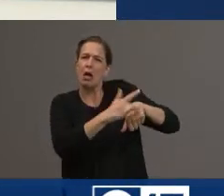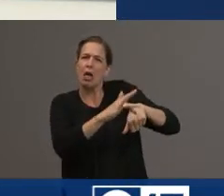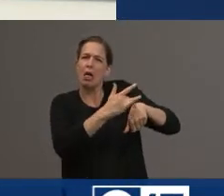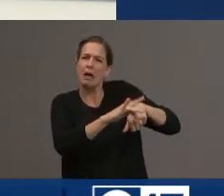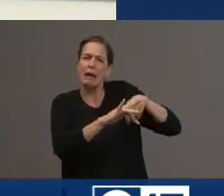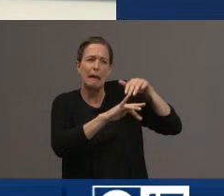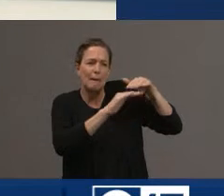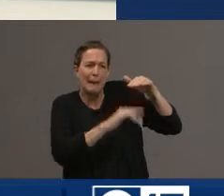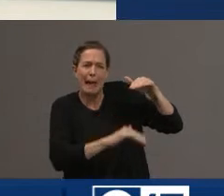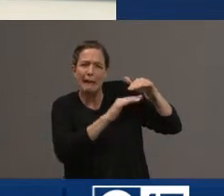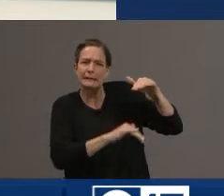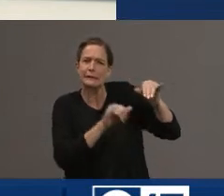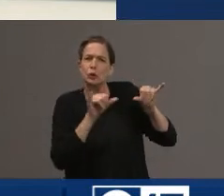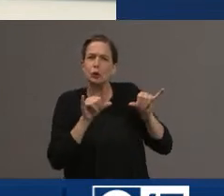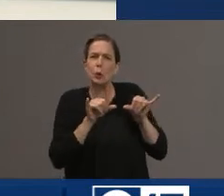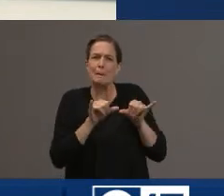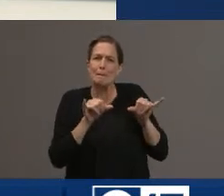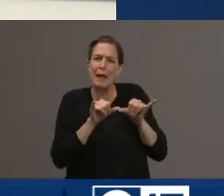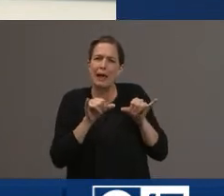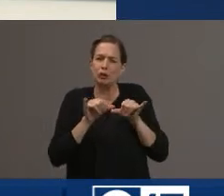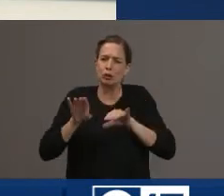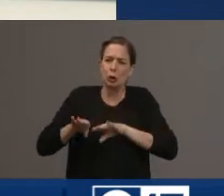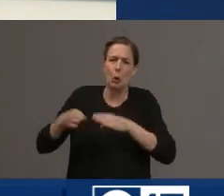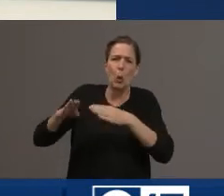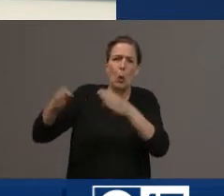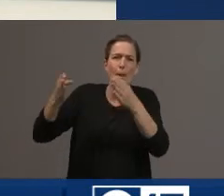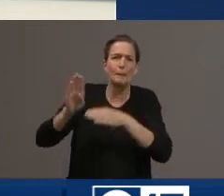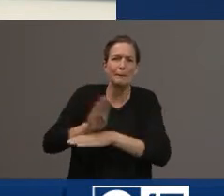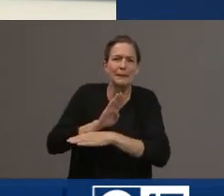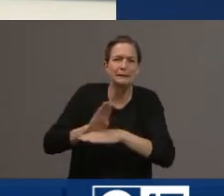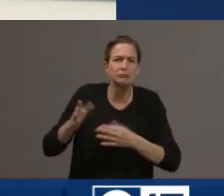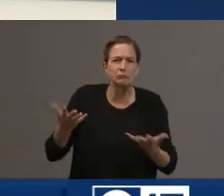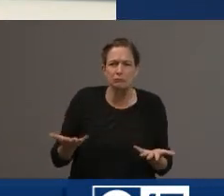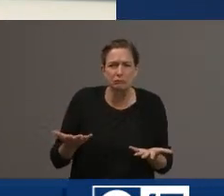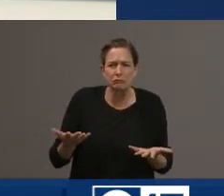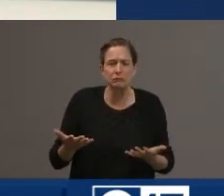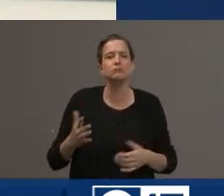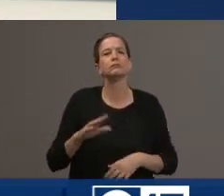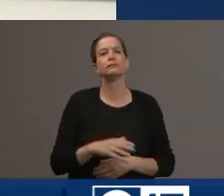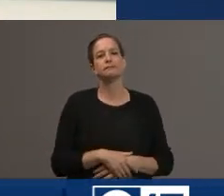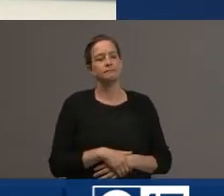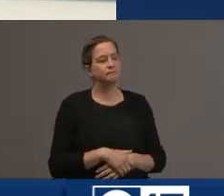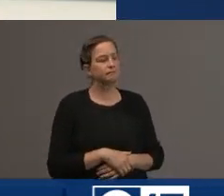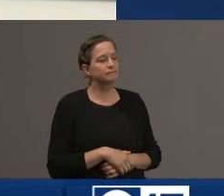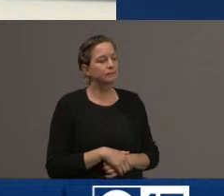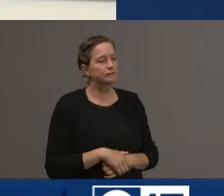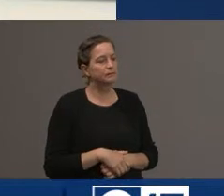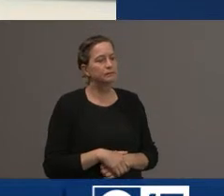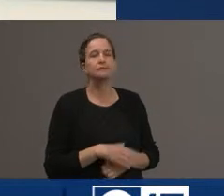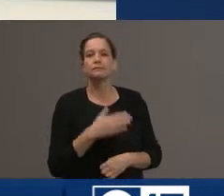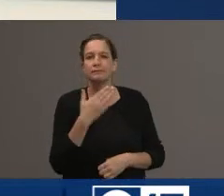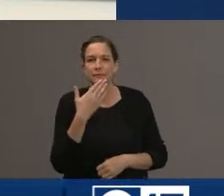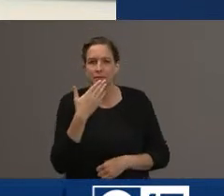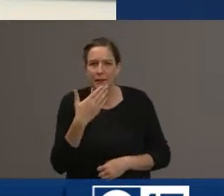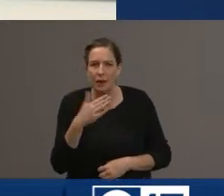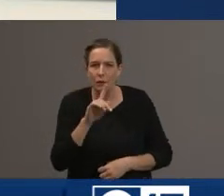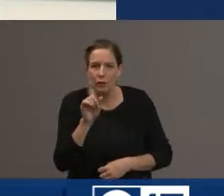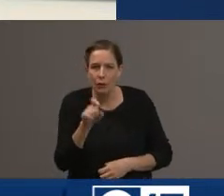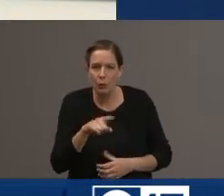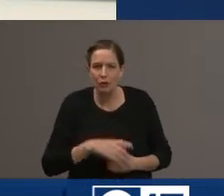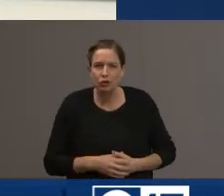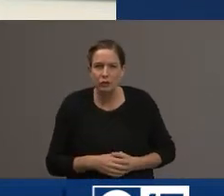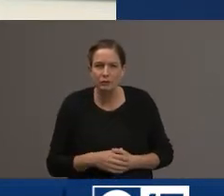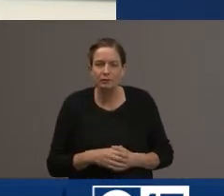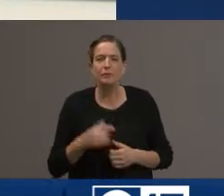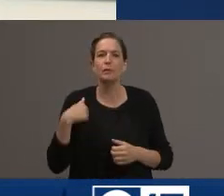let me clarify the measure that we used in terms of a reopening of our economy